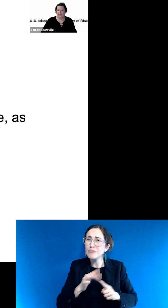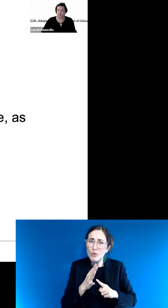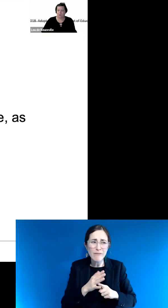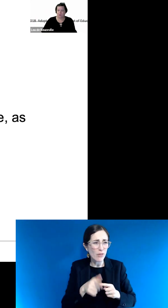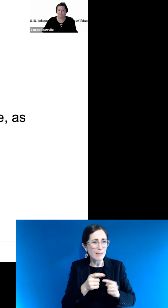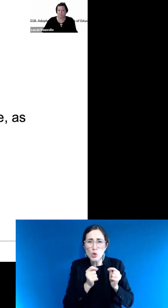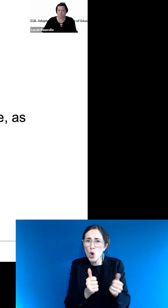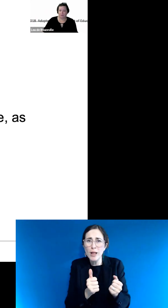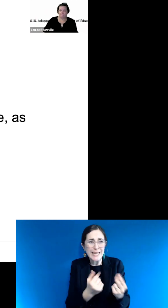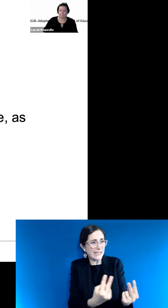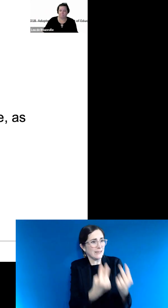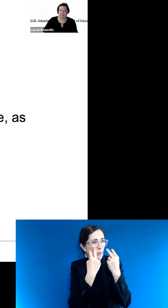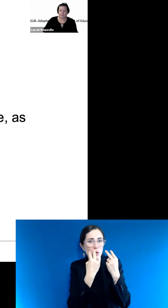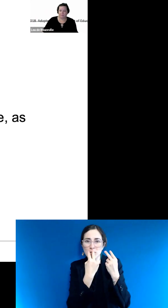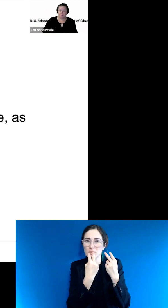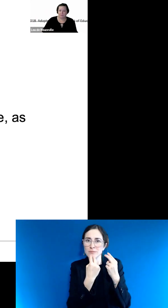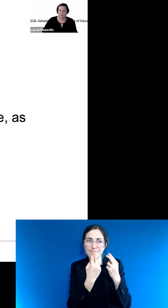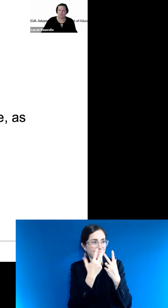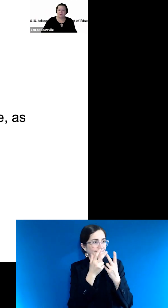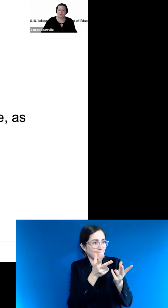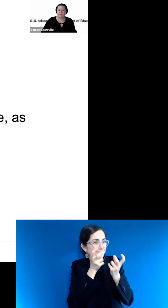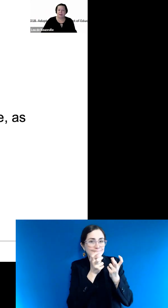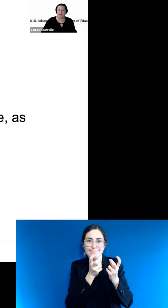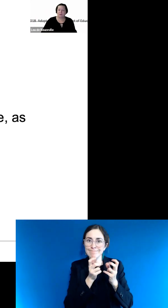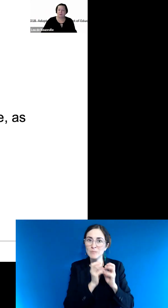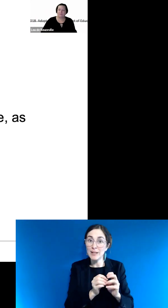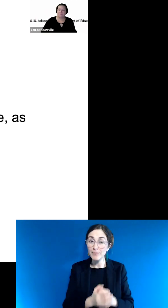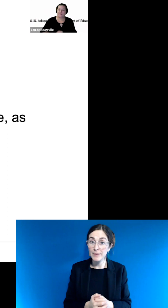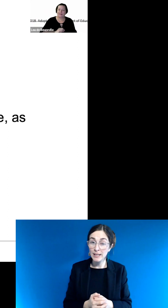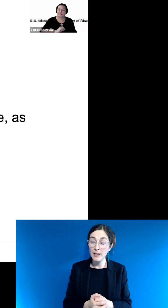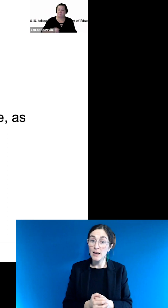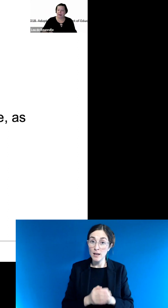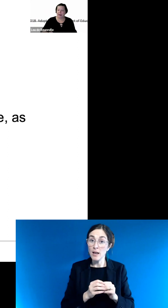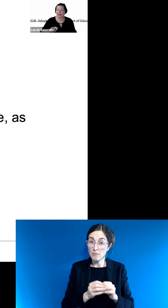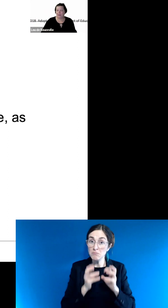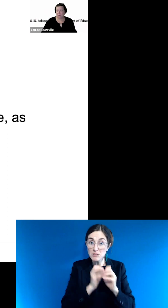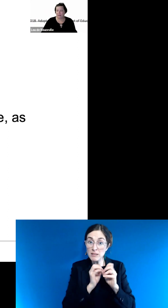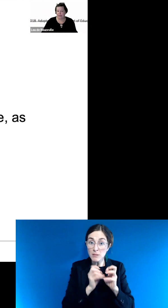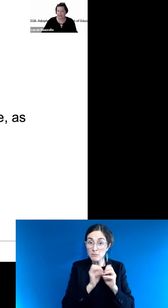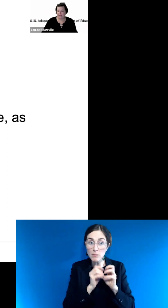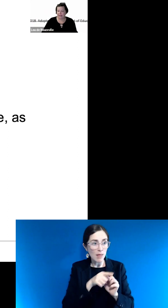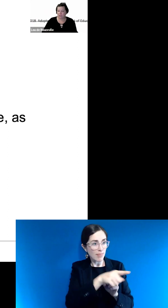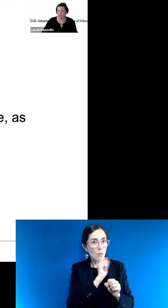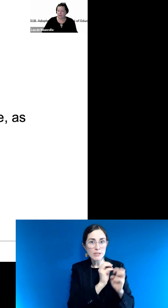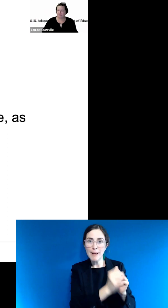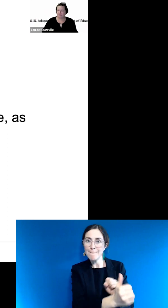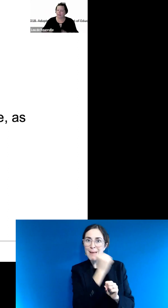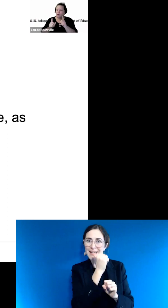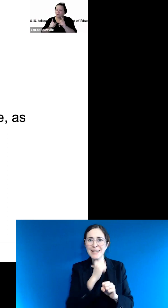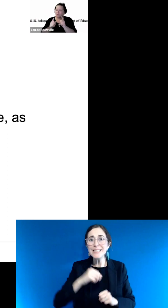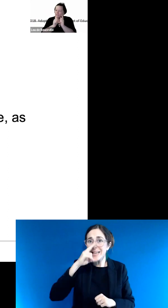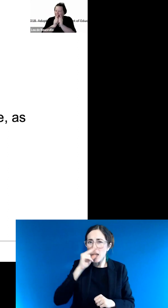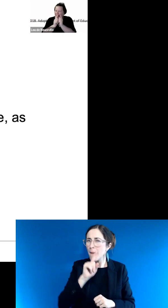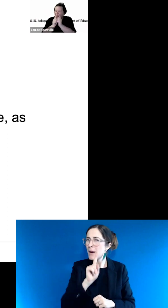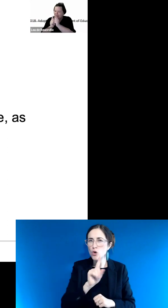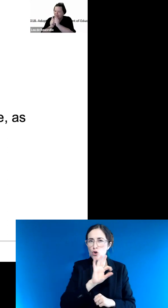important to give them early exposure. Children with deaf parents will often fingerspell back at a very young age. but they're